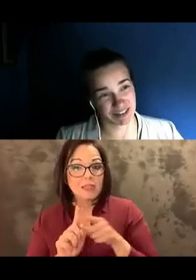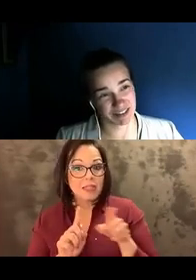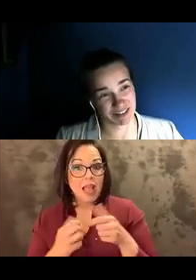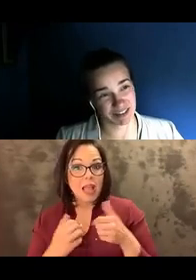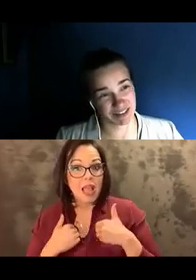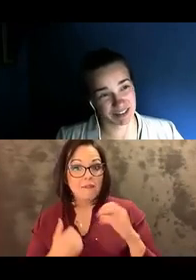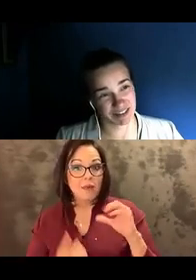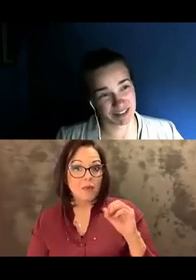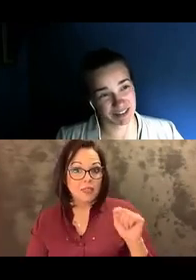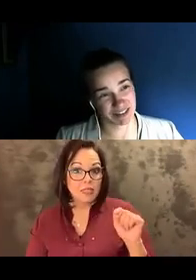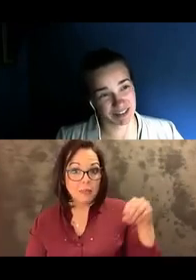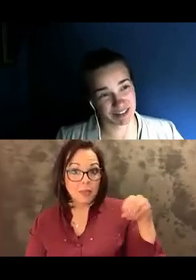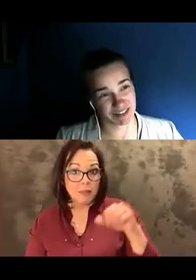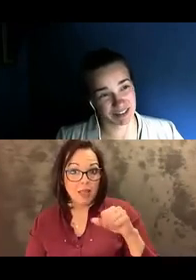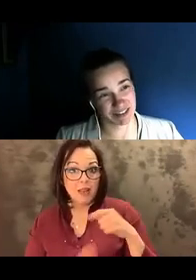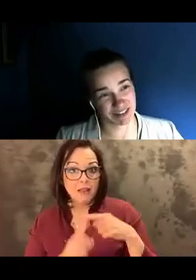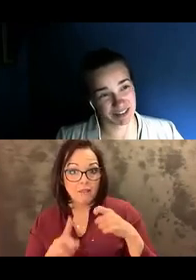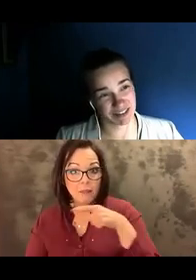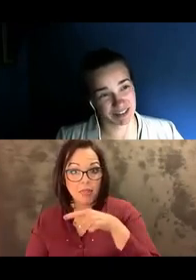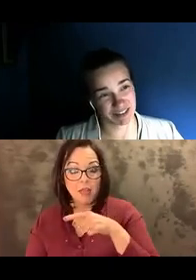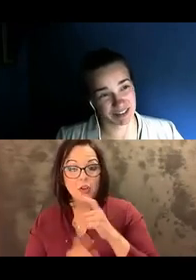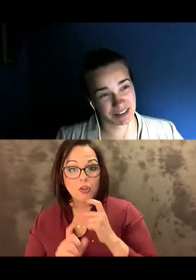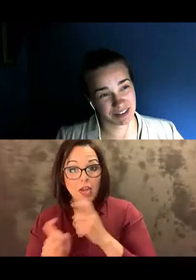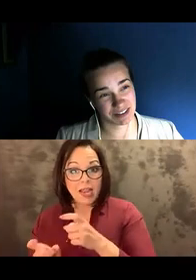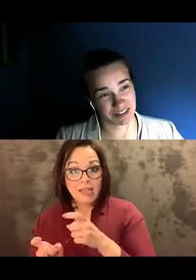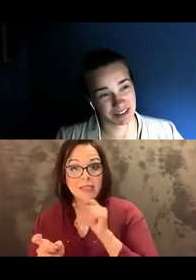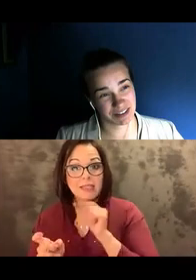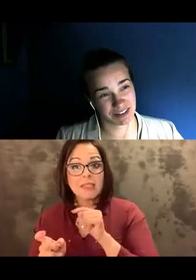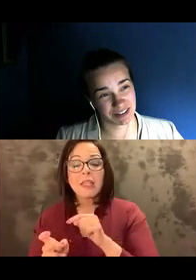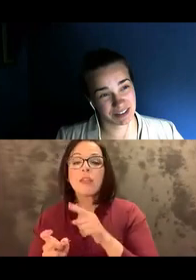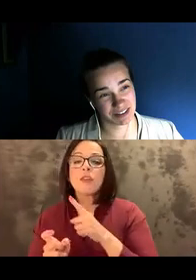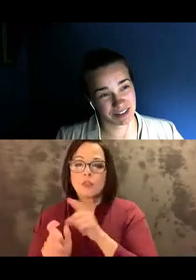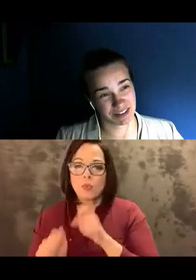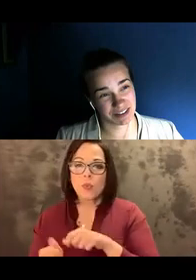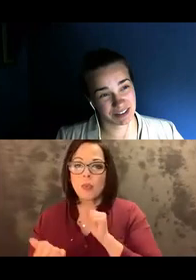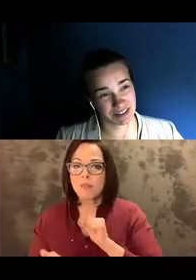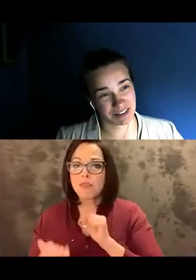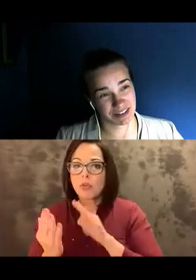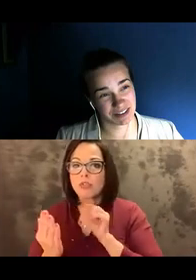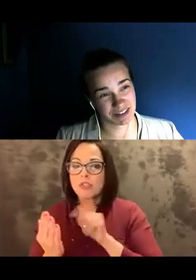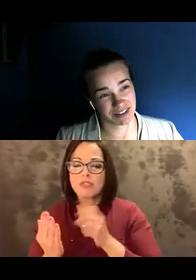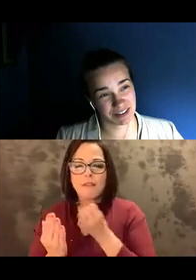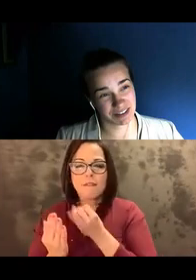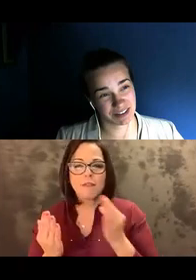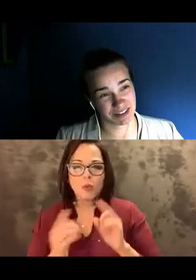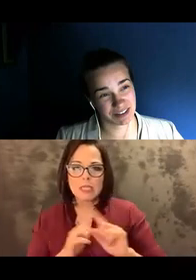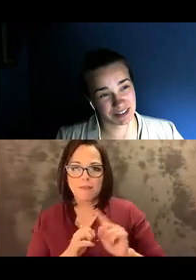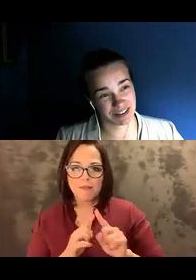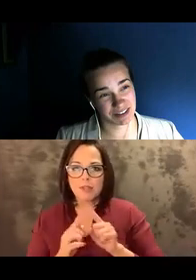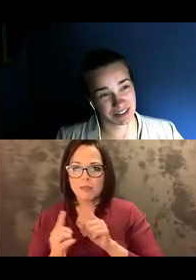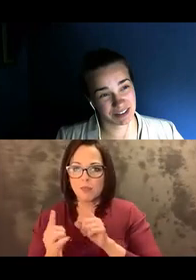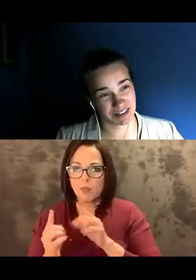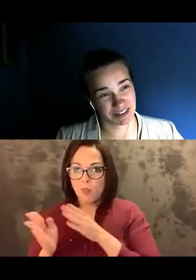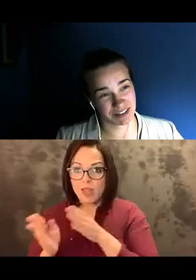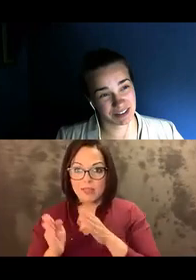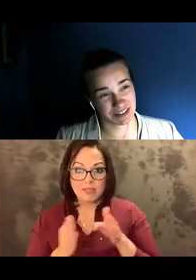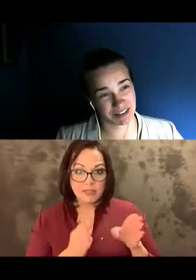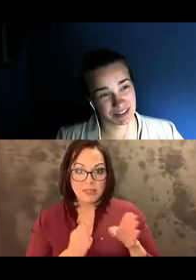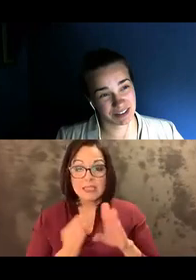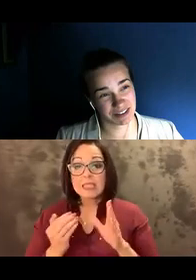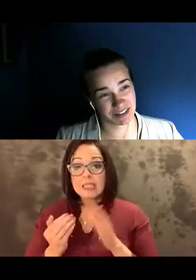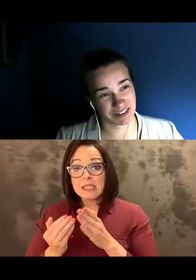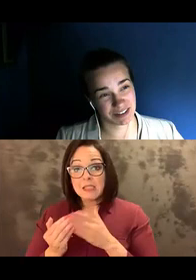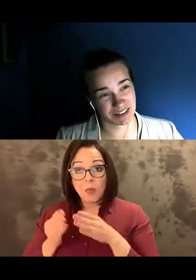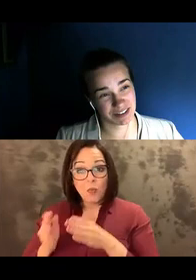overtime paid for by the grant, you could approach this in a couple different ways. An easy way